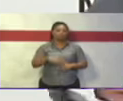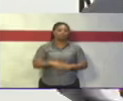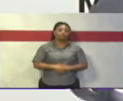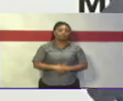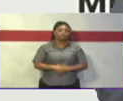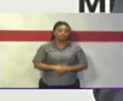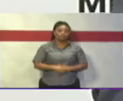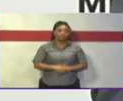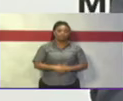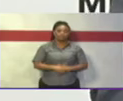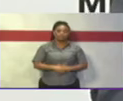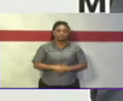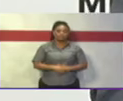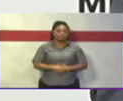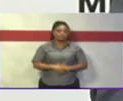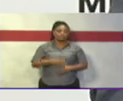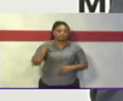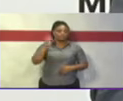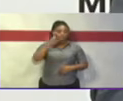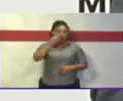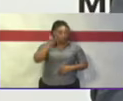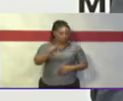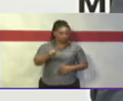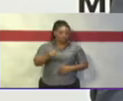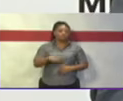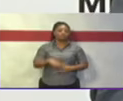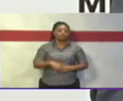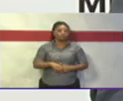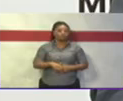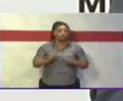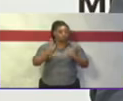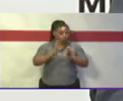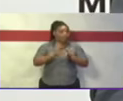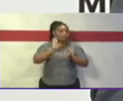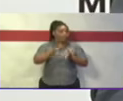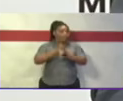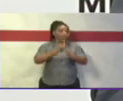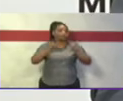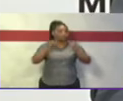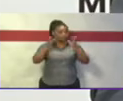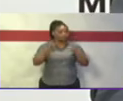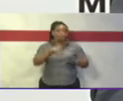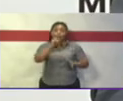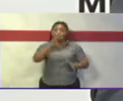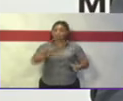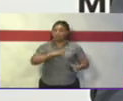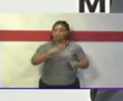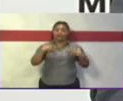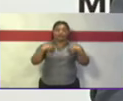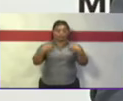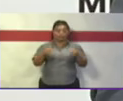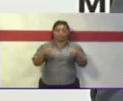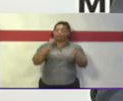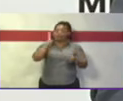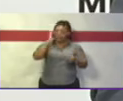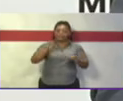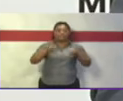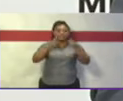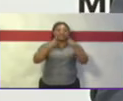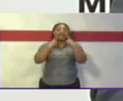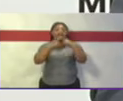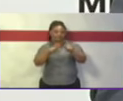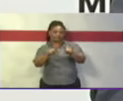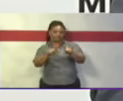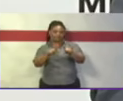of your second question, I would refer that to the Director of Women's Health, and we will try to get some feedback to you in the shortest possible period of